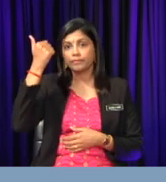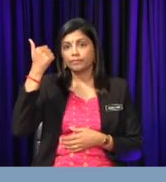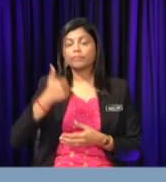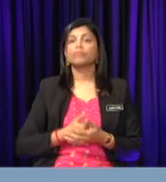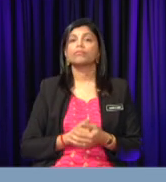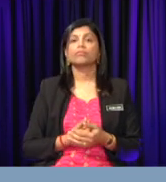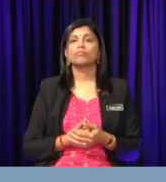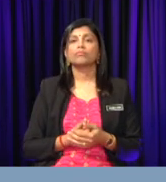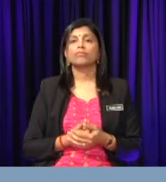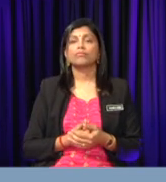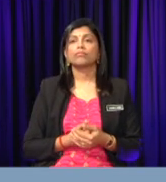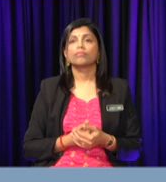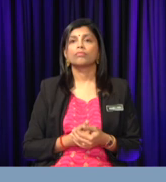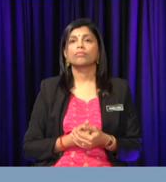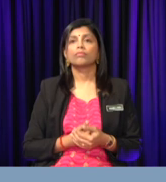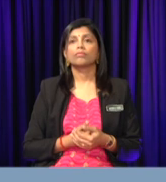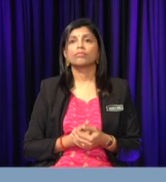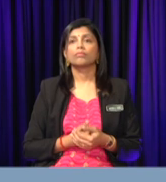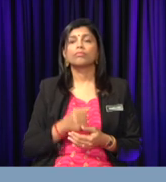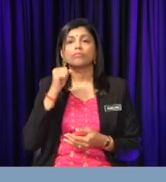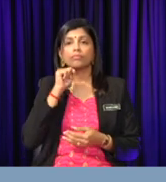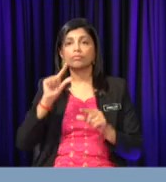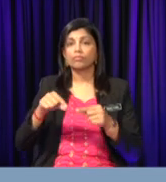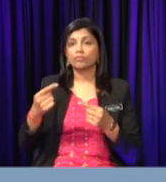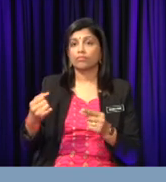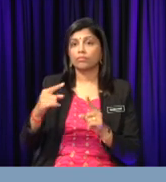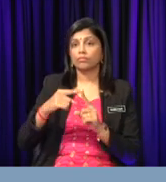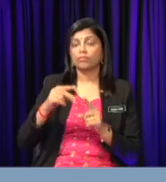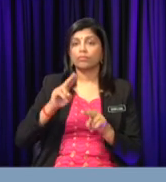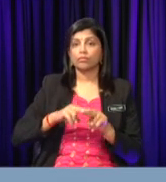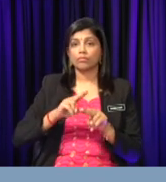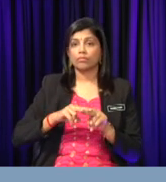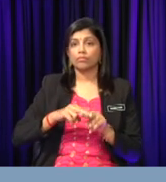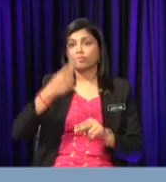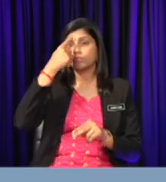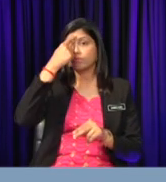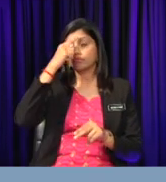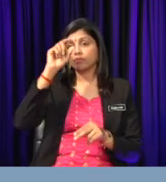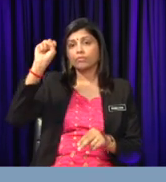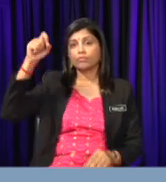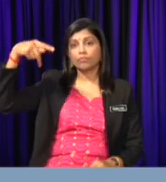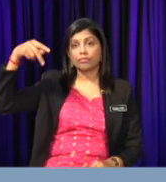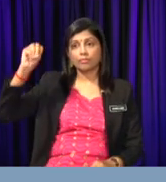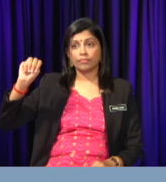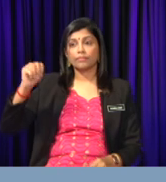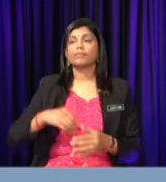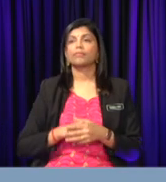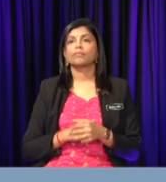recently she is going to sit for her SPM child exam lately, so